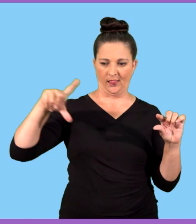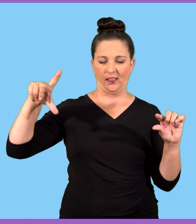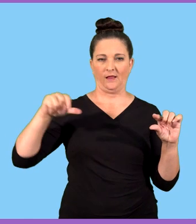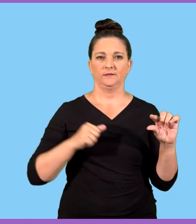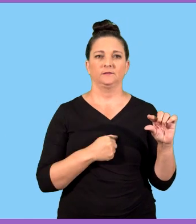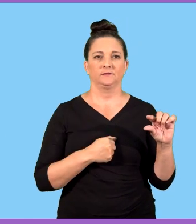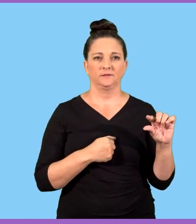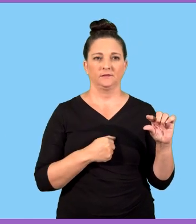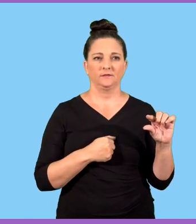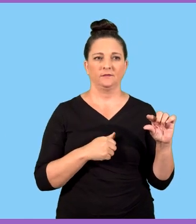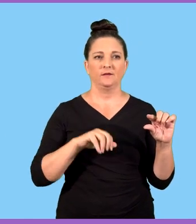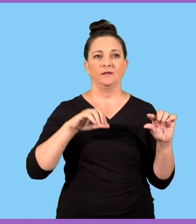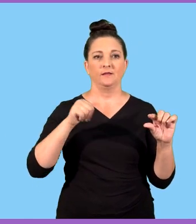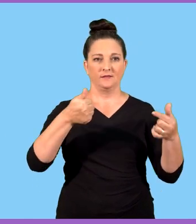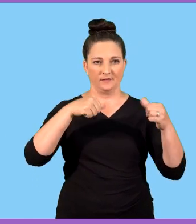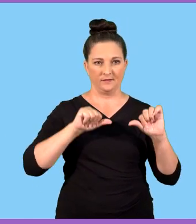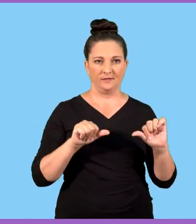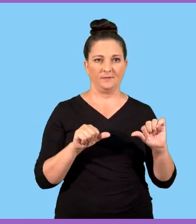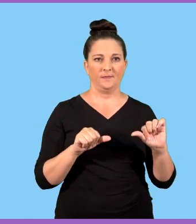lot is right here,